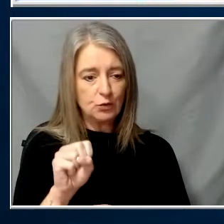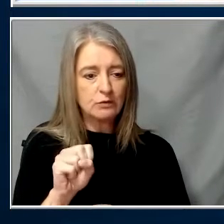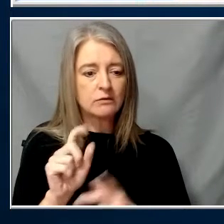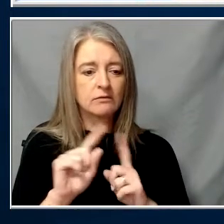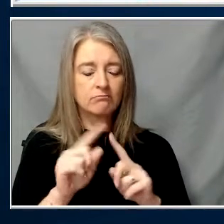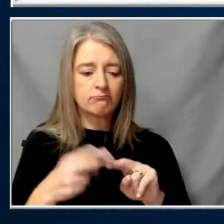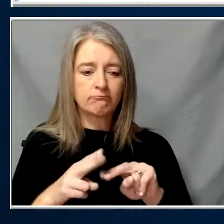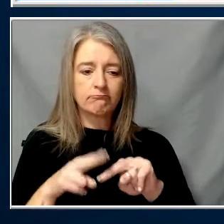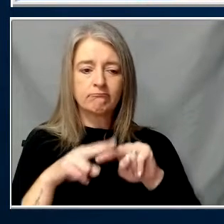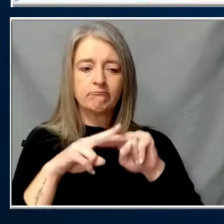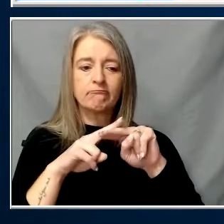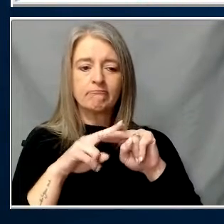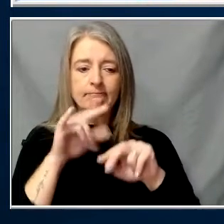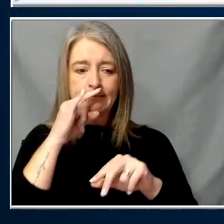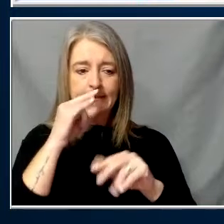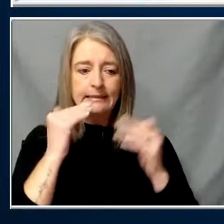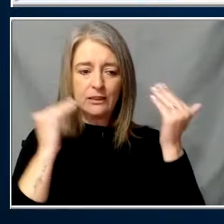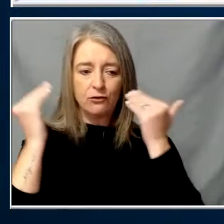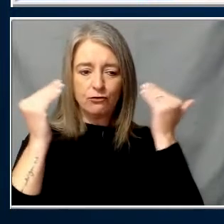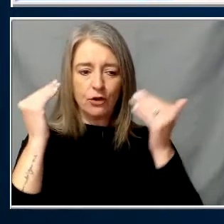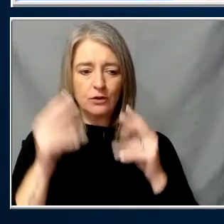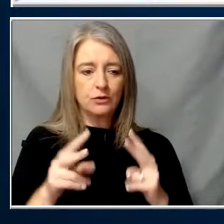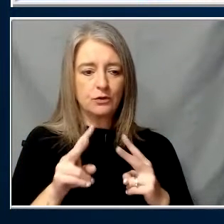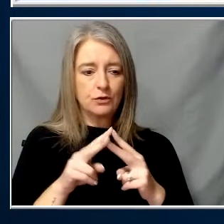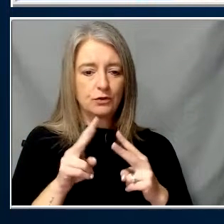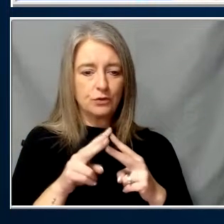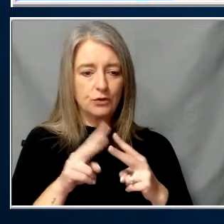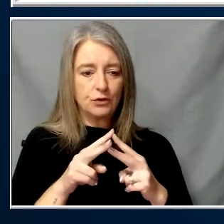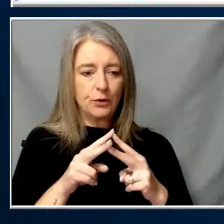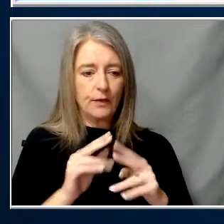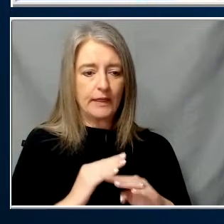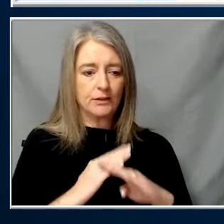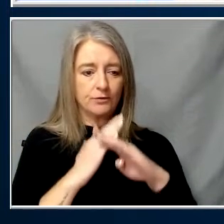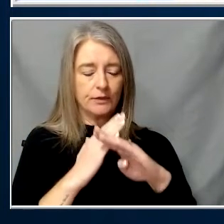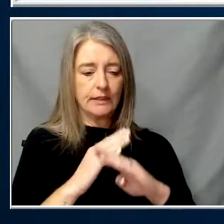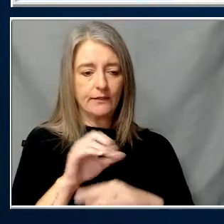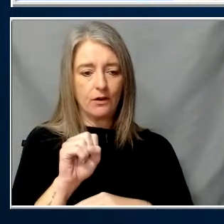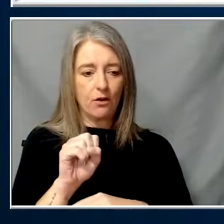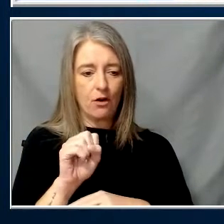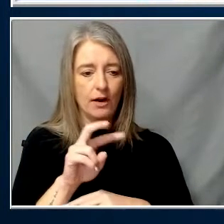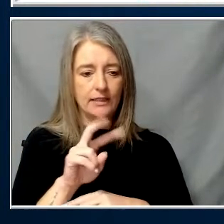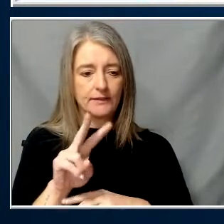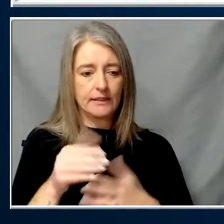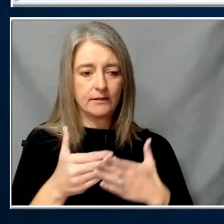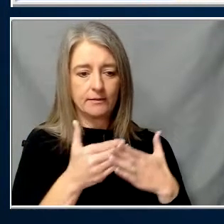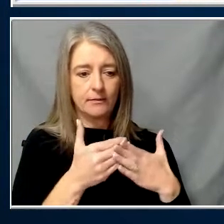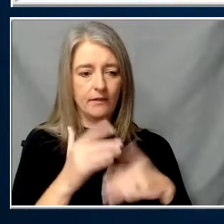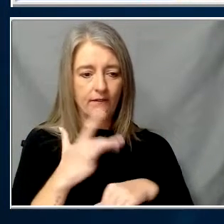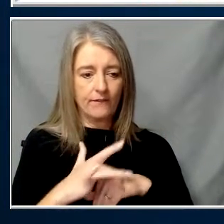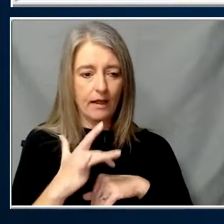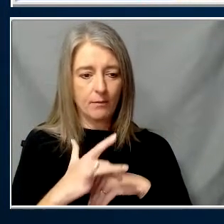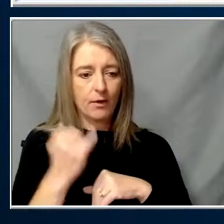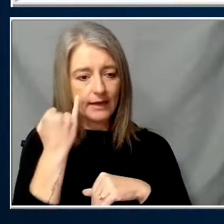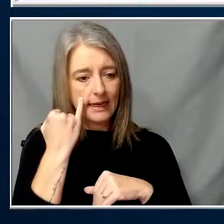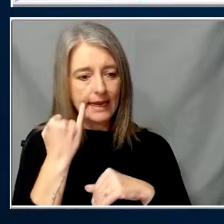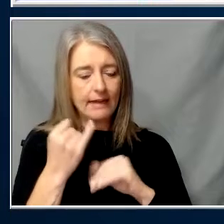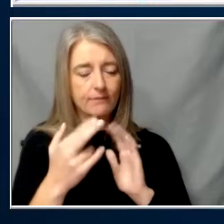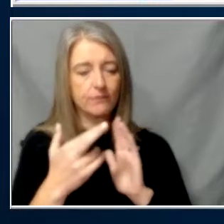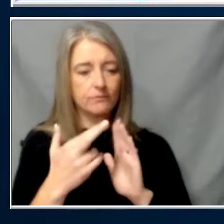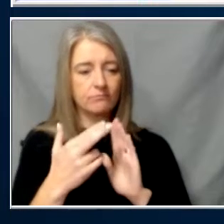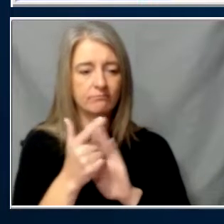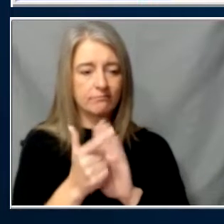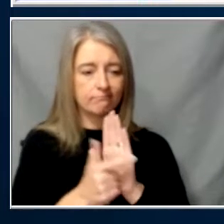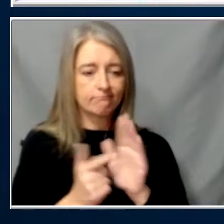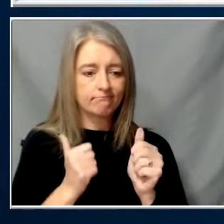infection among kids and adults, but two promising tools to prevent RSV in infants could soon be available if regulators agree that they're safe and